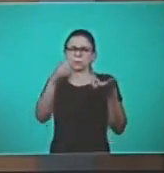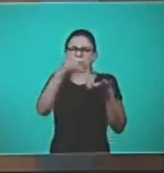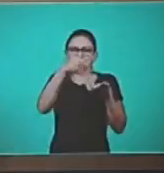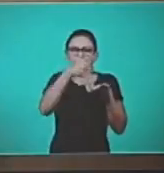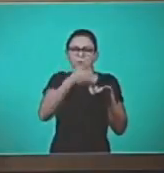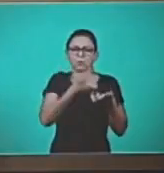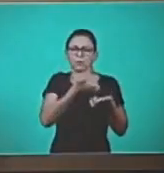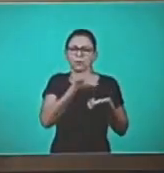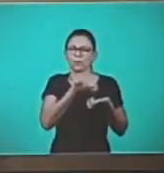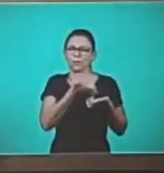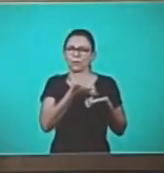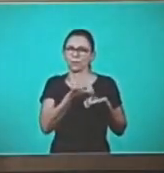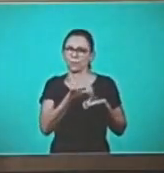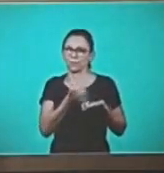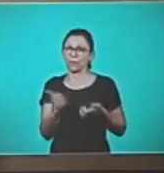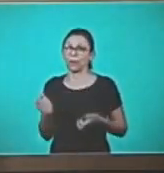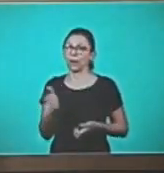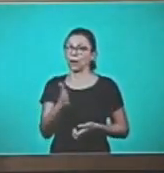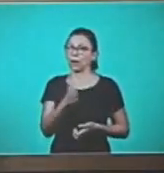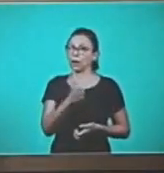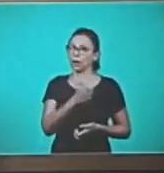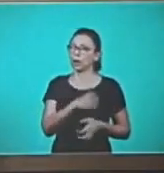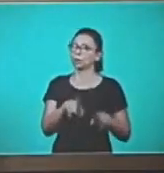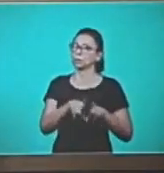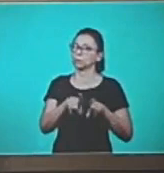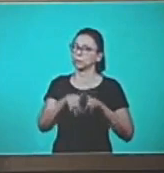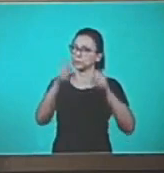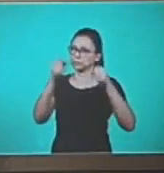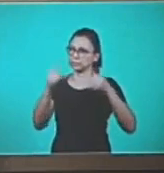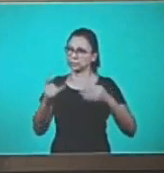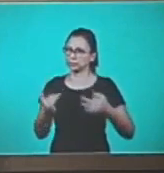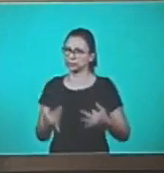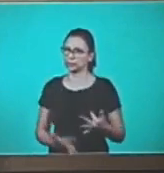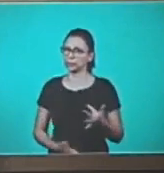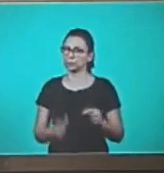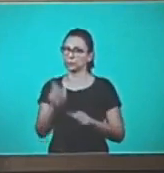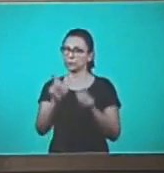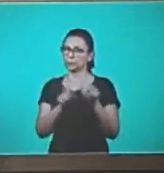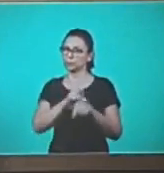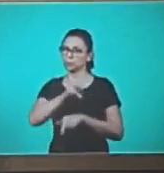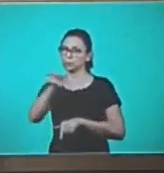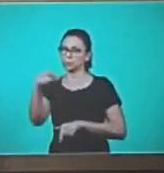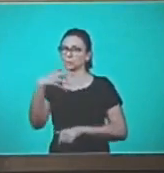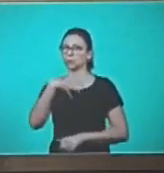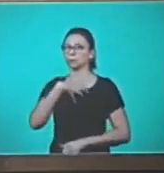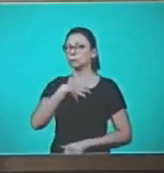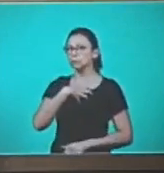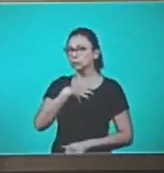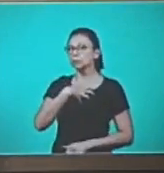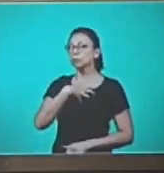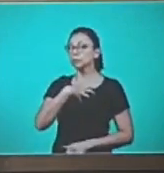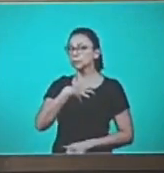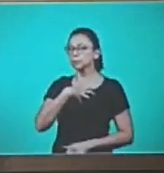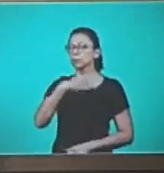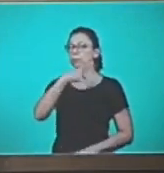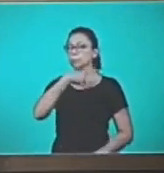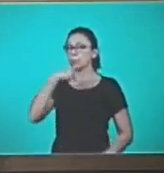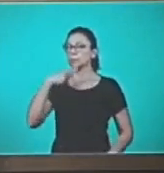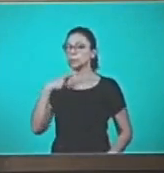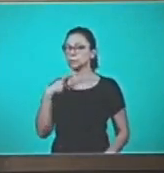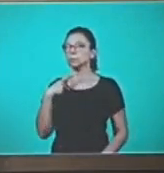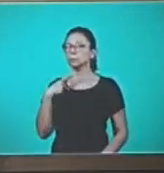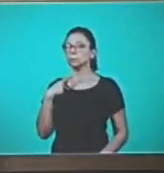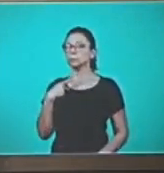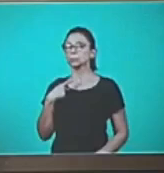others, but in fact, I would like to tell the brethren from Bahia, a